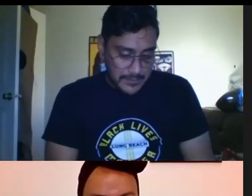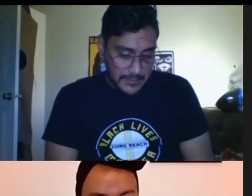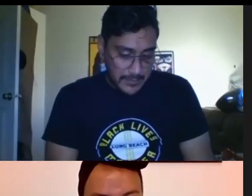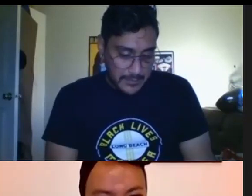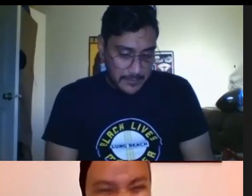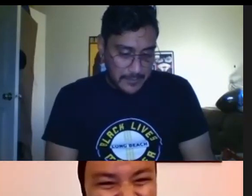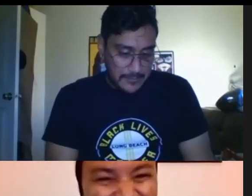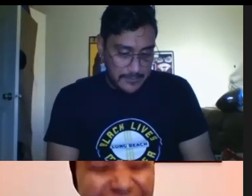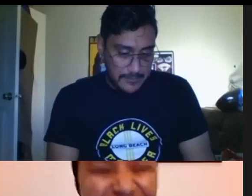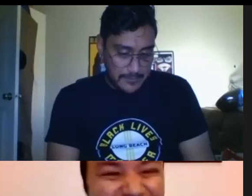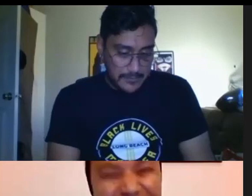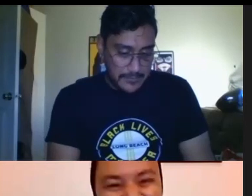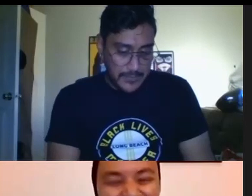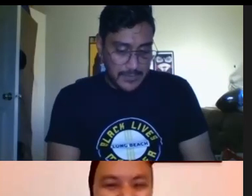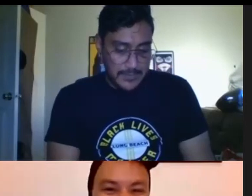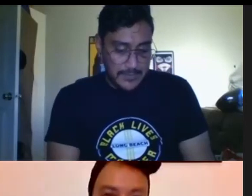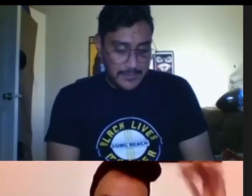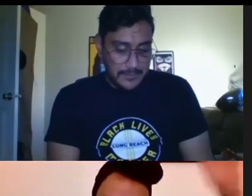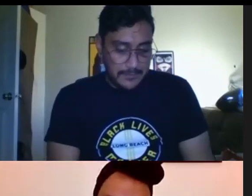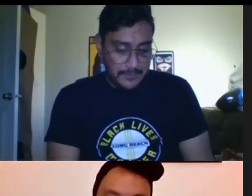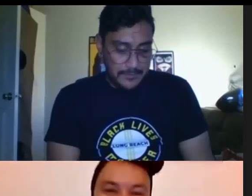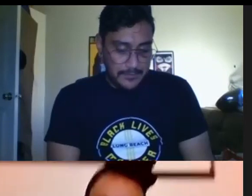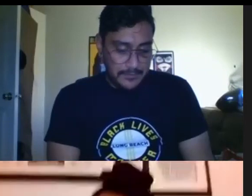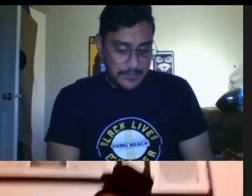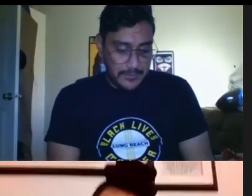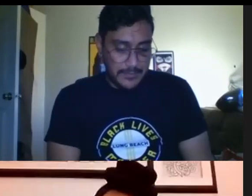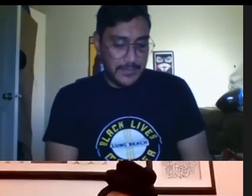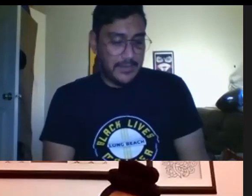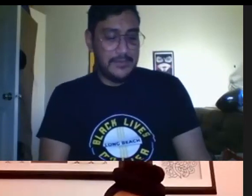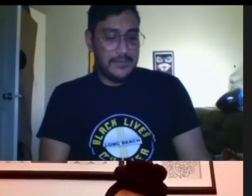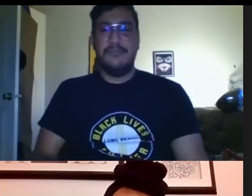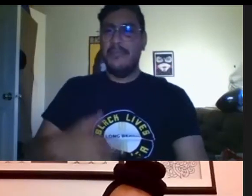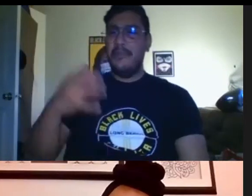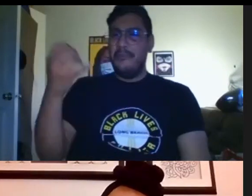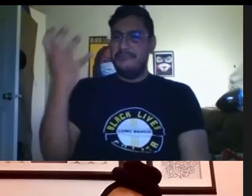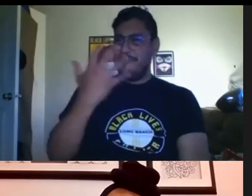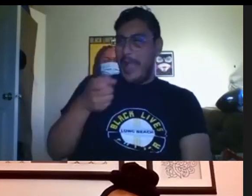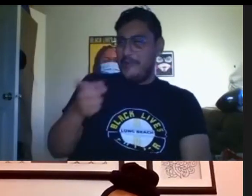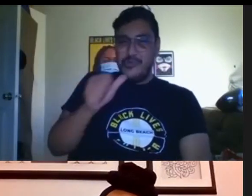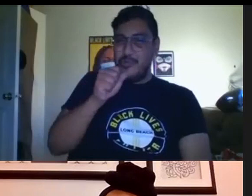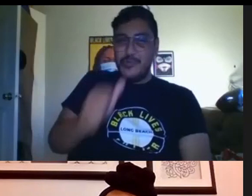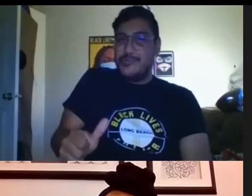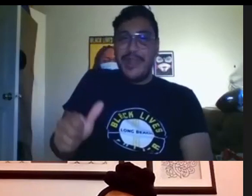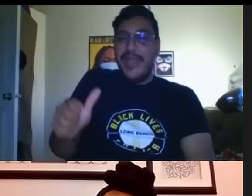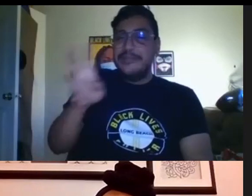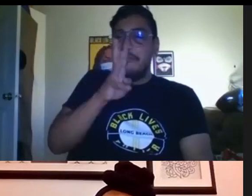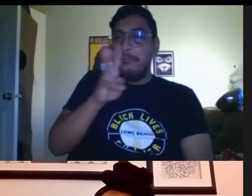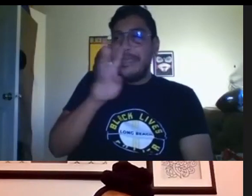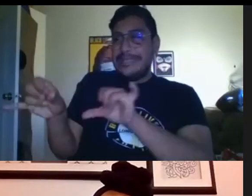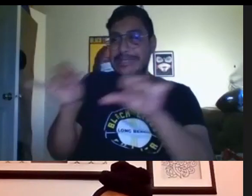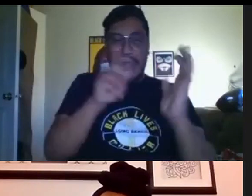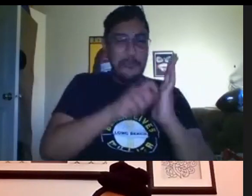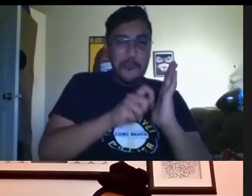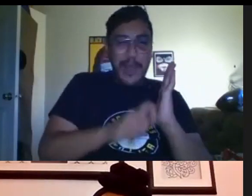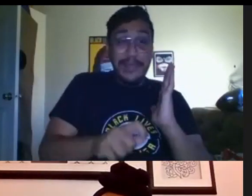Sheila always laugh about how brevity is not her strong suit. There we go, though. So